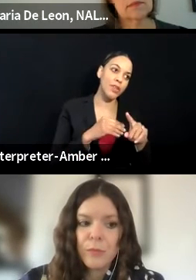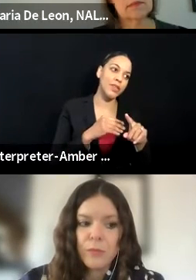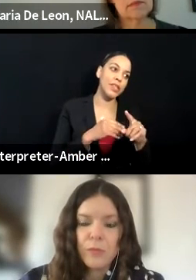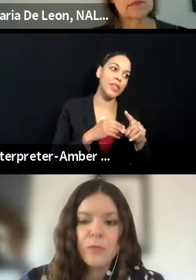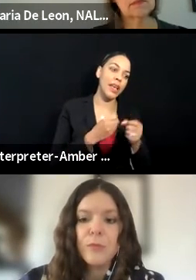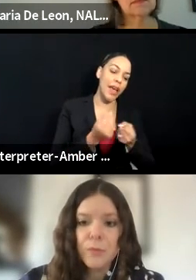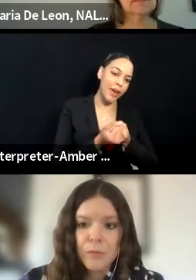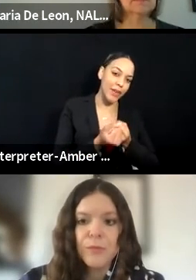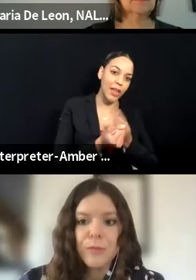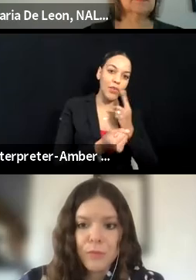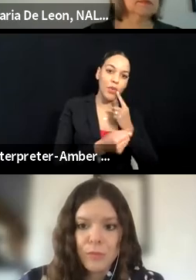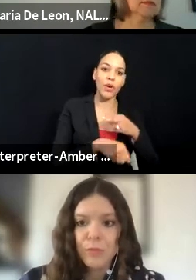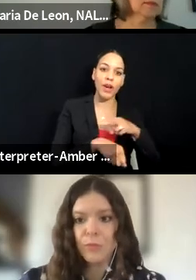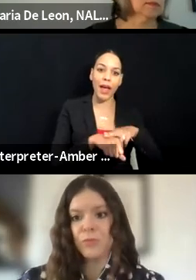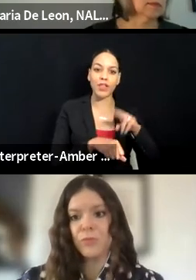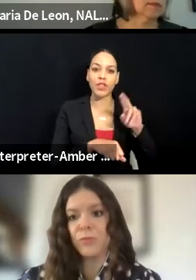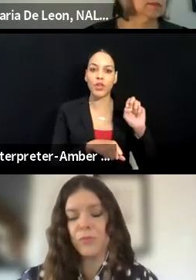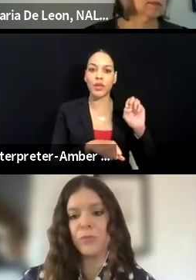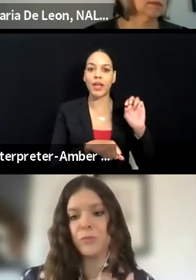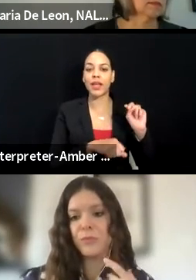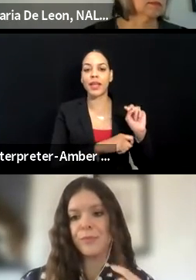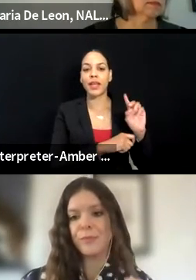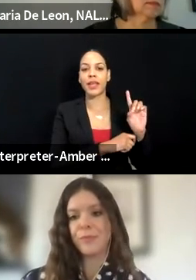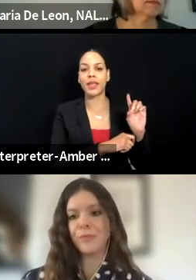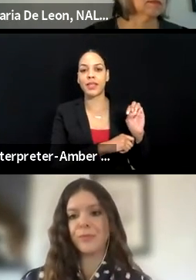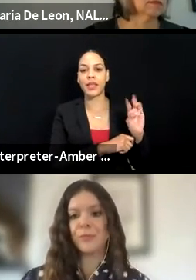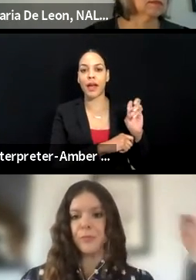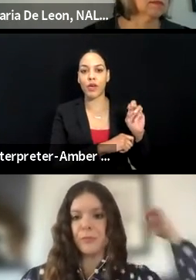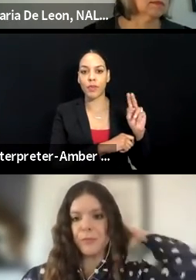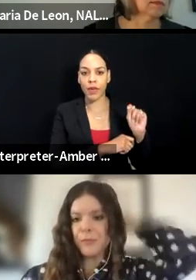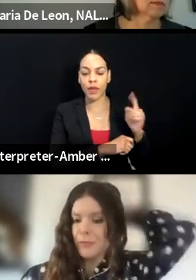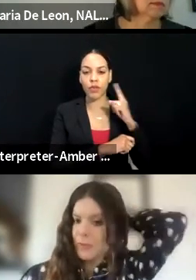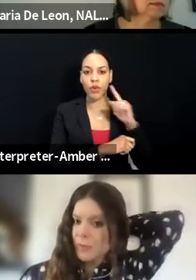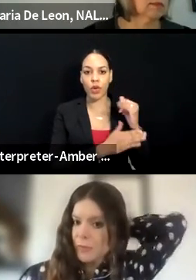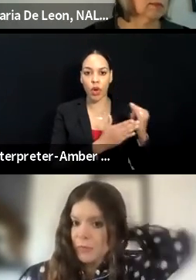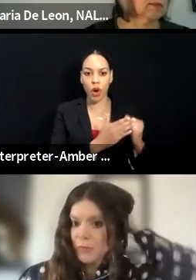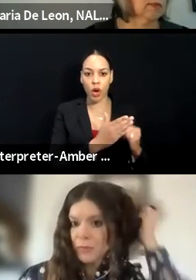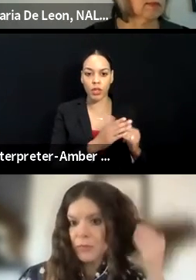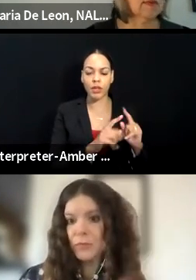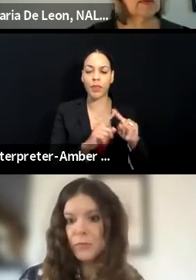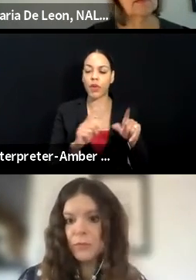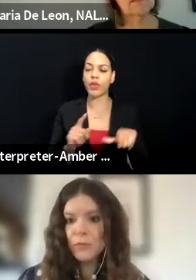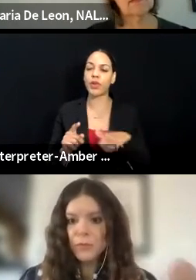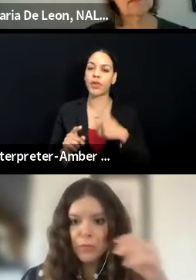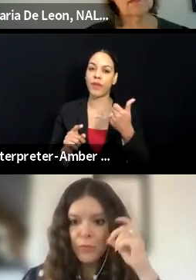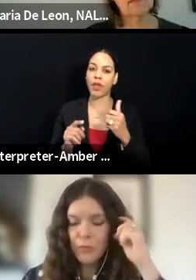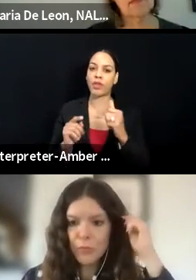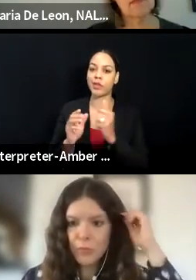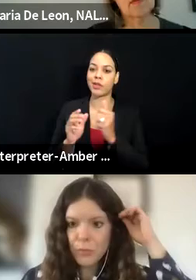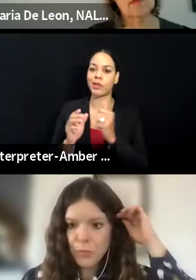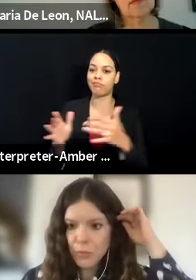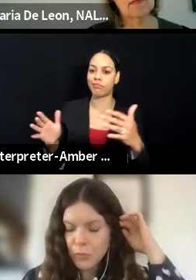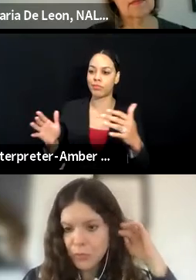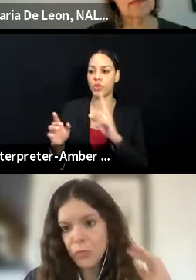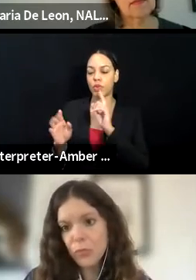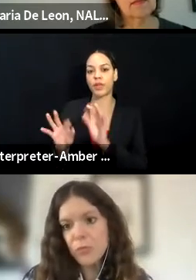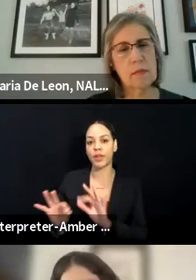for the Arts. But there are issues that span the political spectrum and are of greater interest on one side of the aisle or the